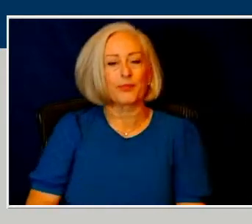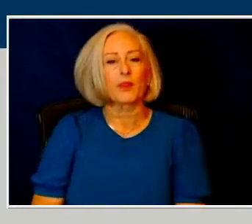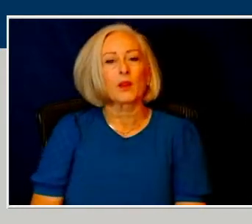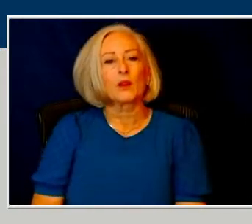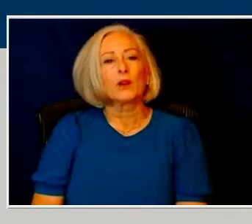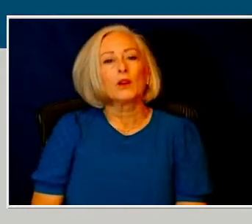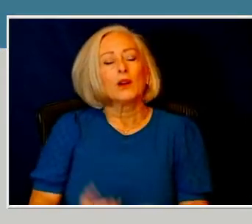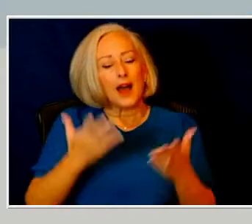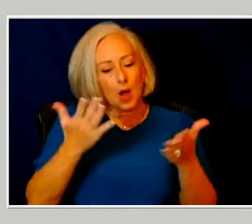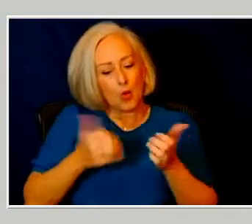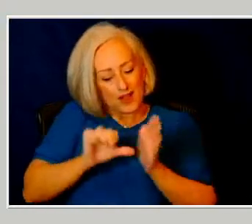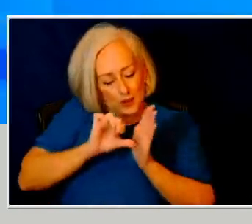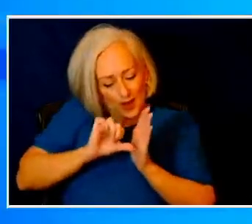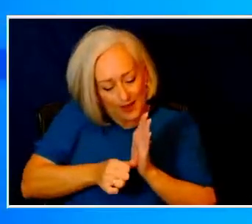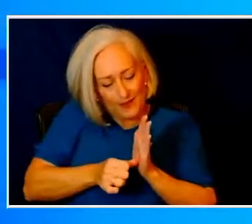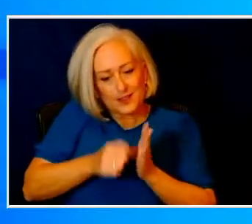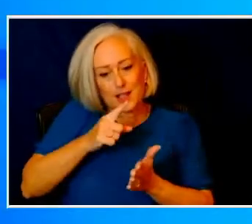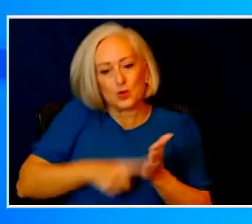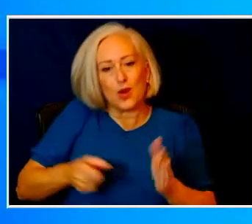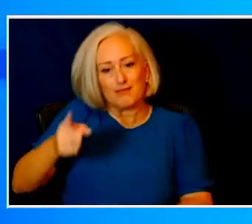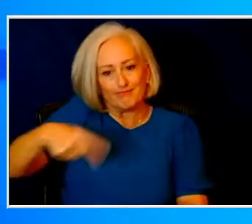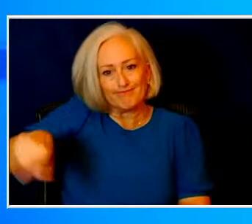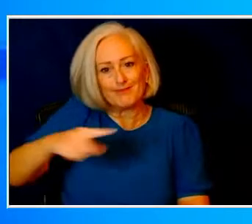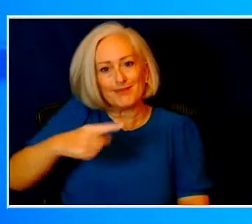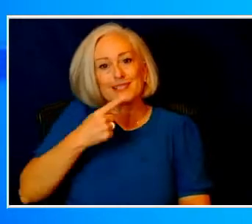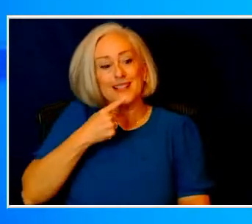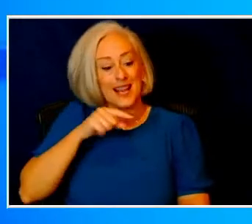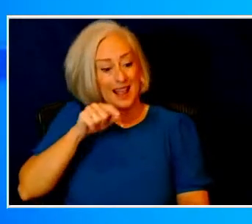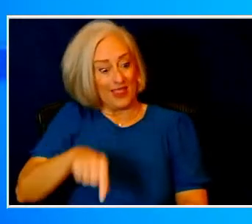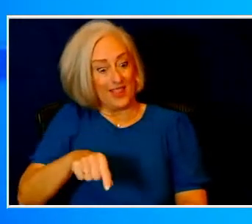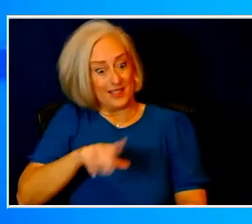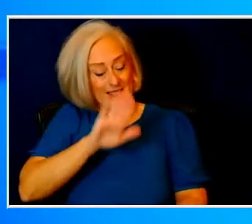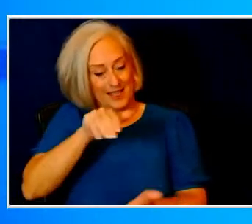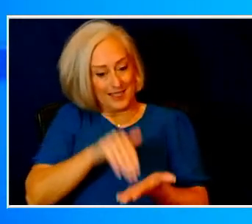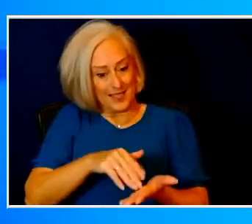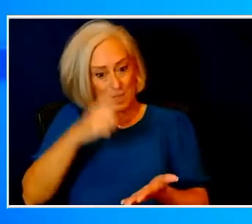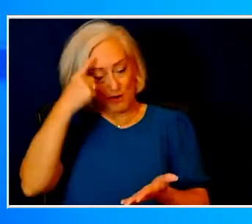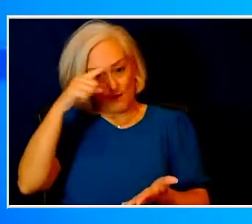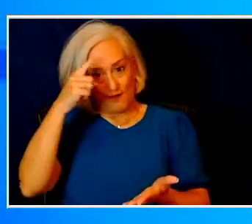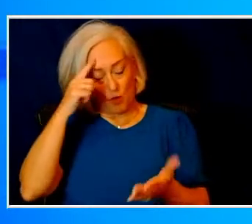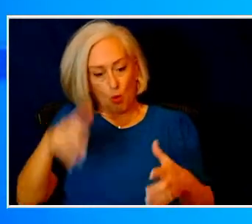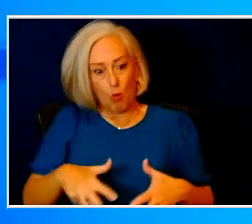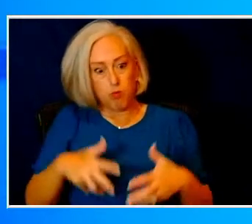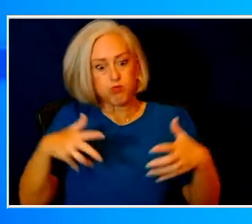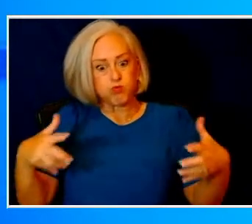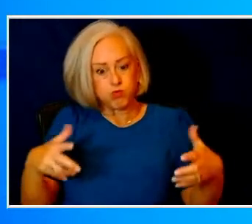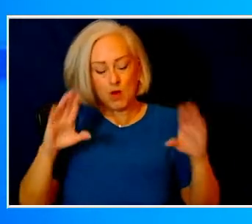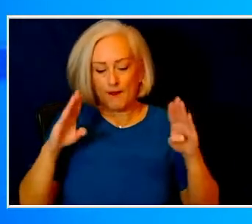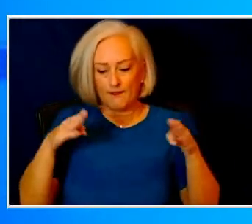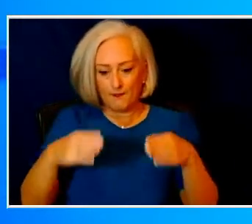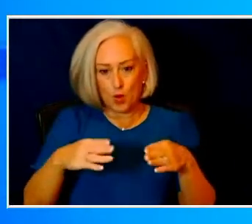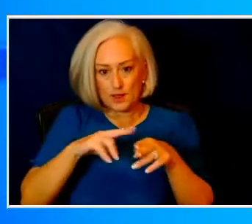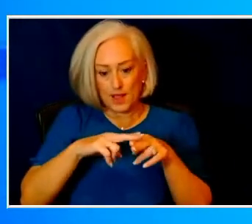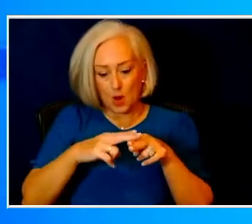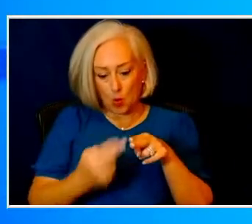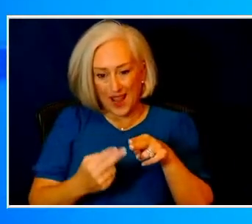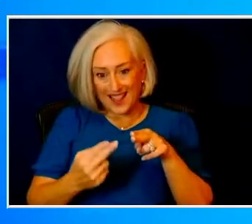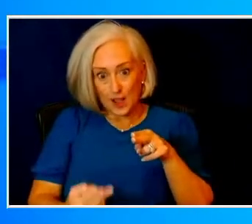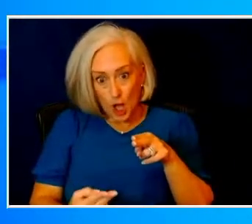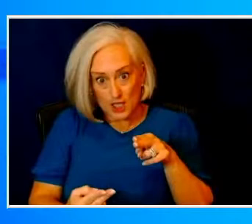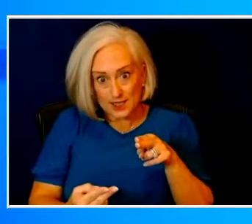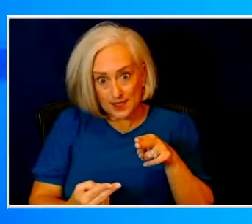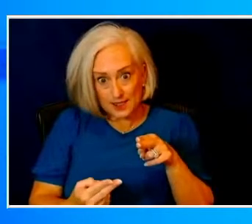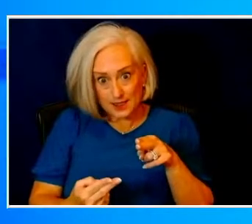Georgia said, that while this is a center for obesity and a lot of focus on weight loss, there are numerous